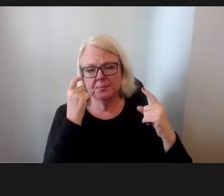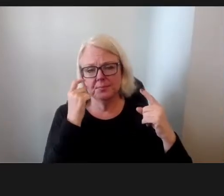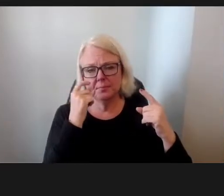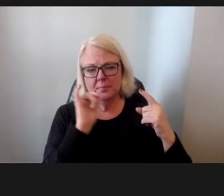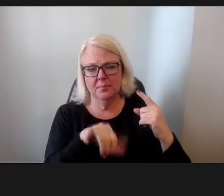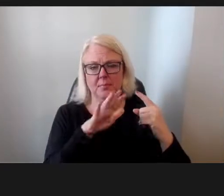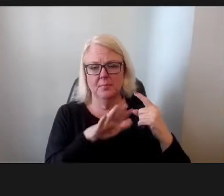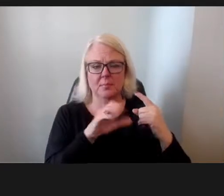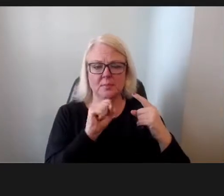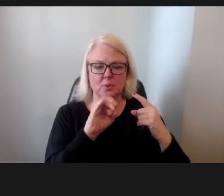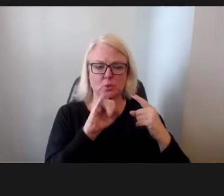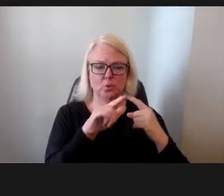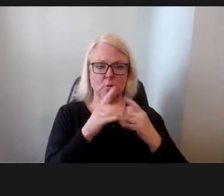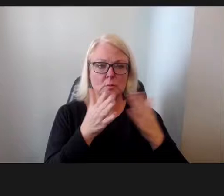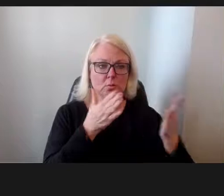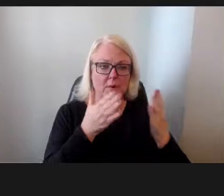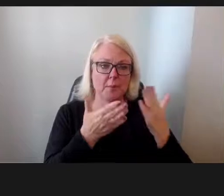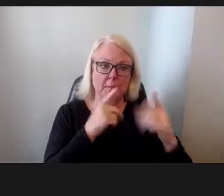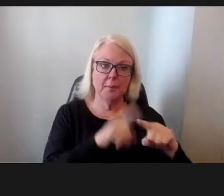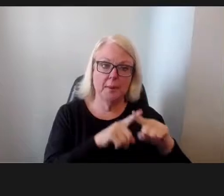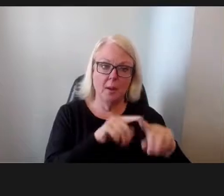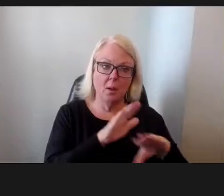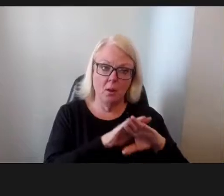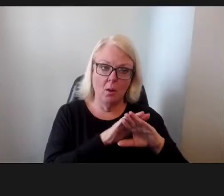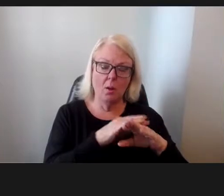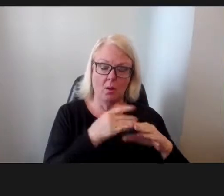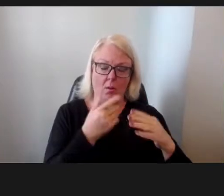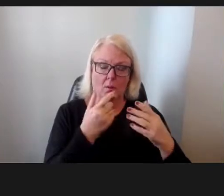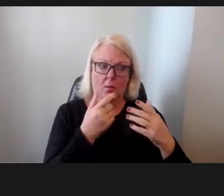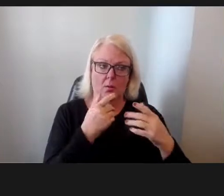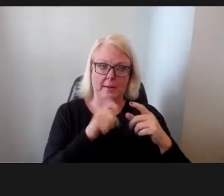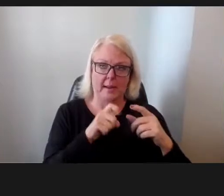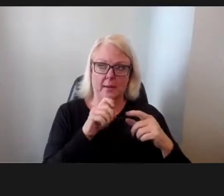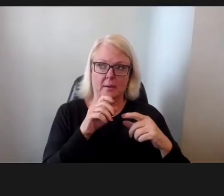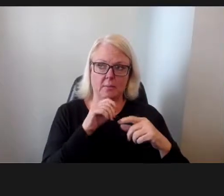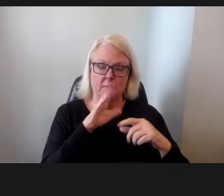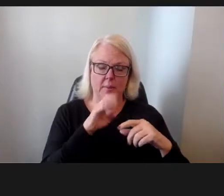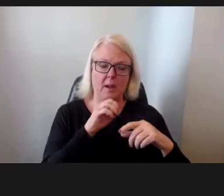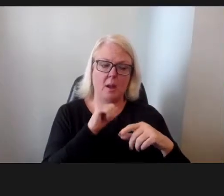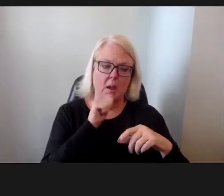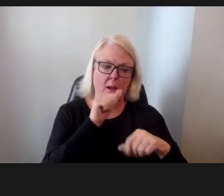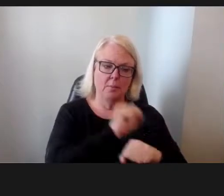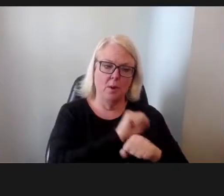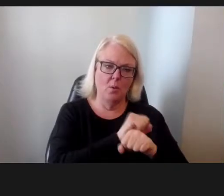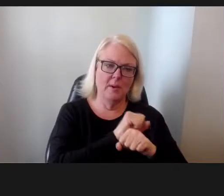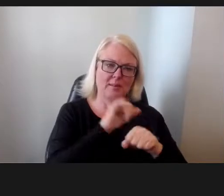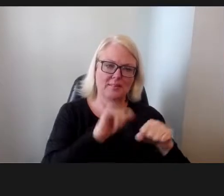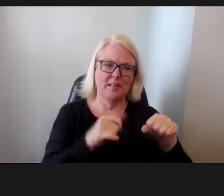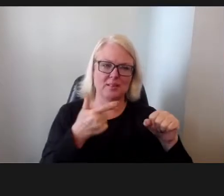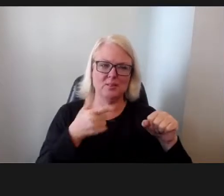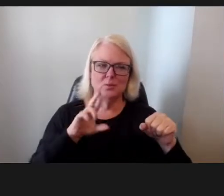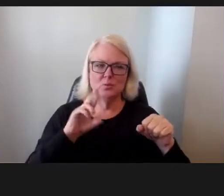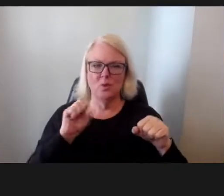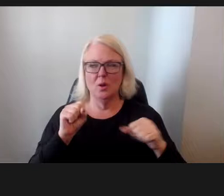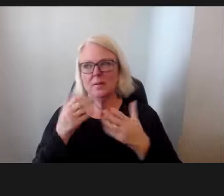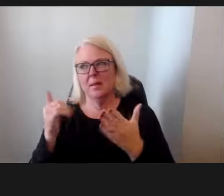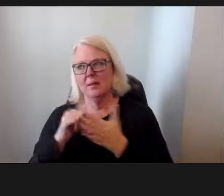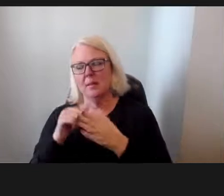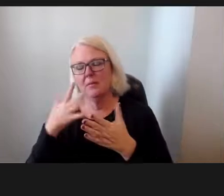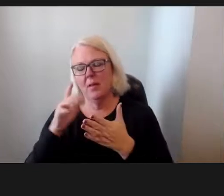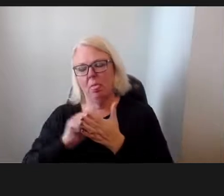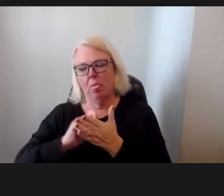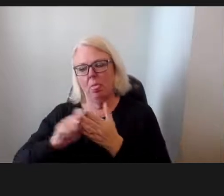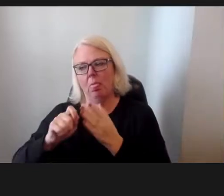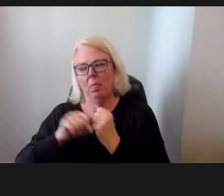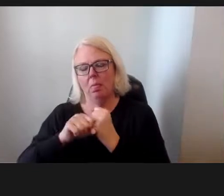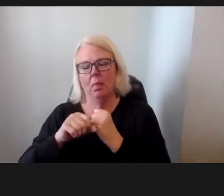social services may depend upon remaining unemployed, which is a really gross catch-22 that's been written about extensively,